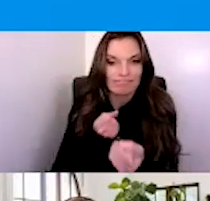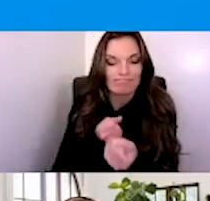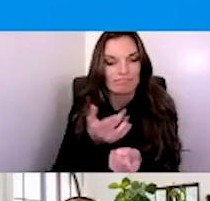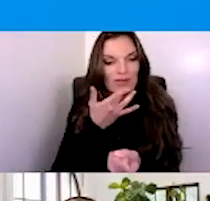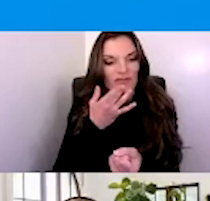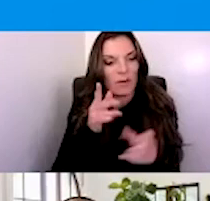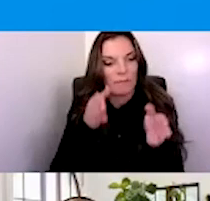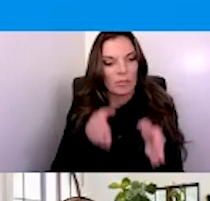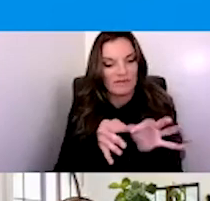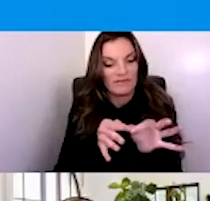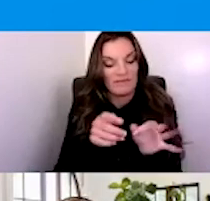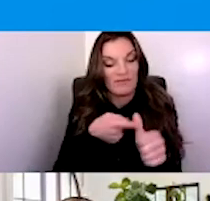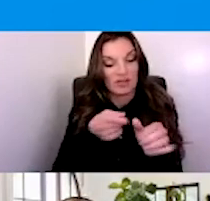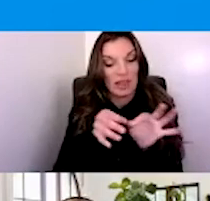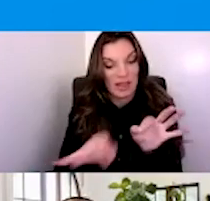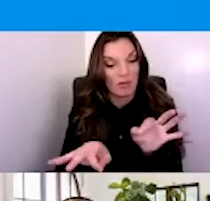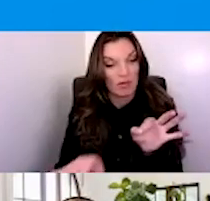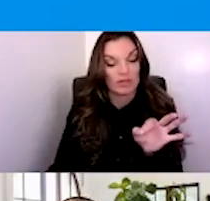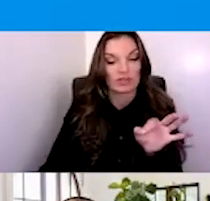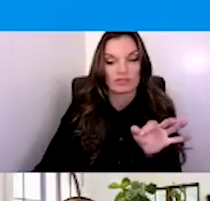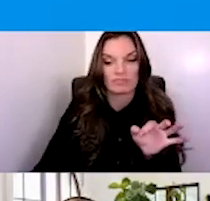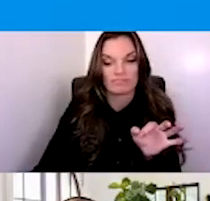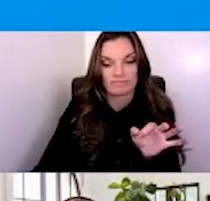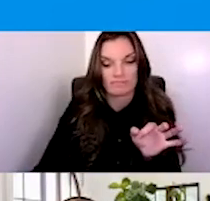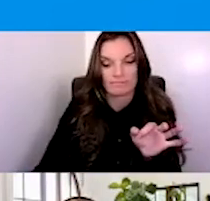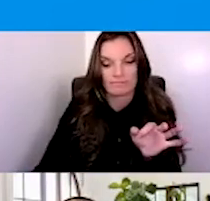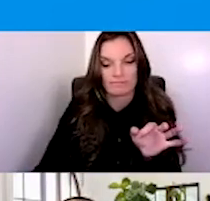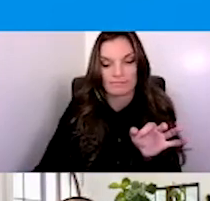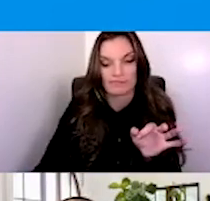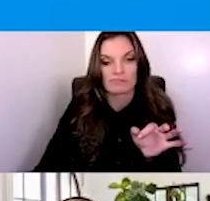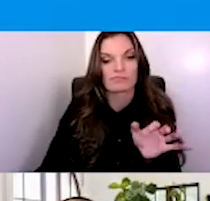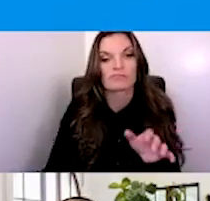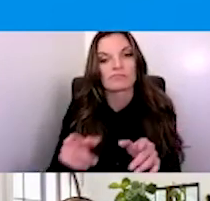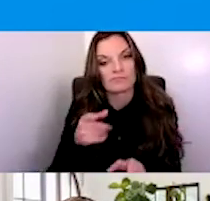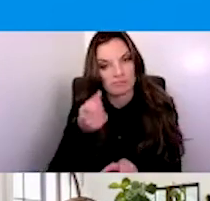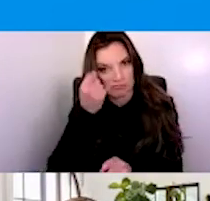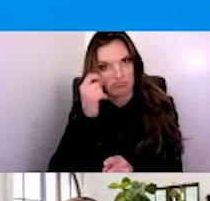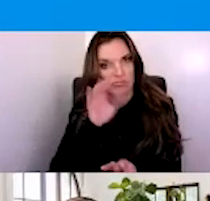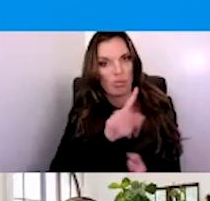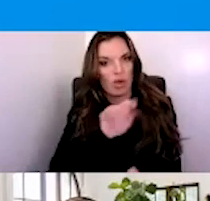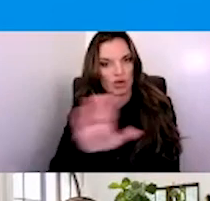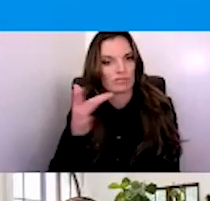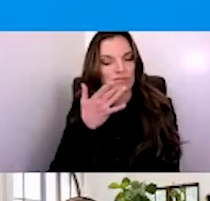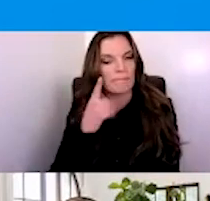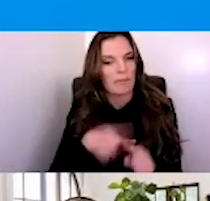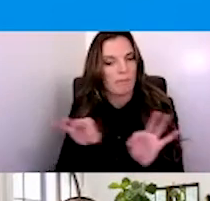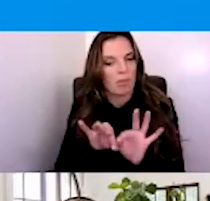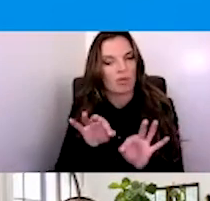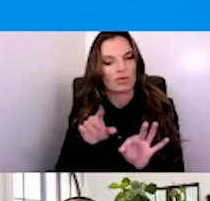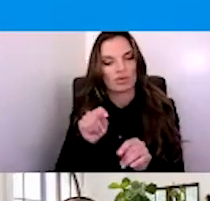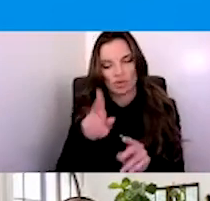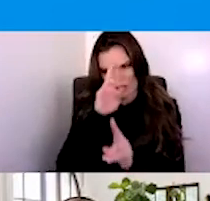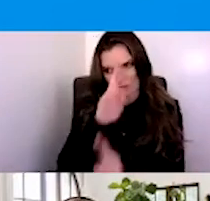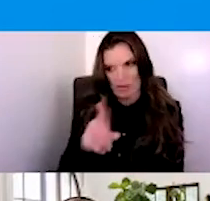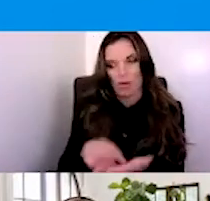that's what you choose to use, recognizing that there are other approaches that are valid and not correcting people on their language